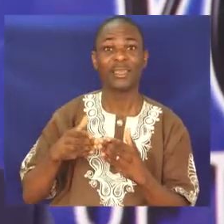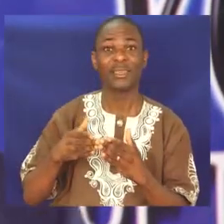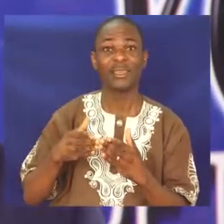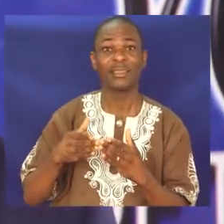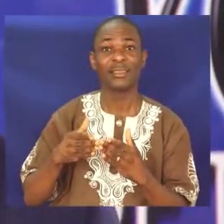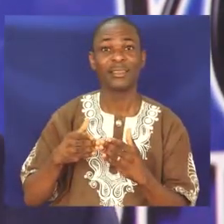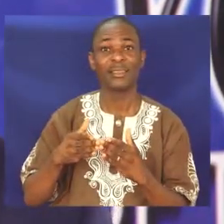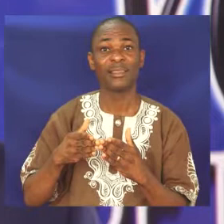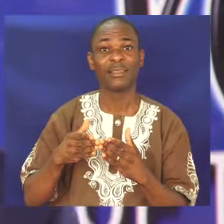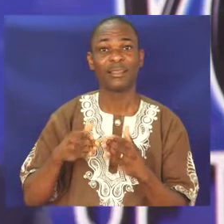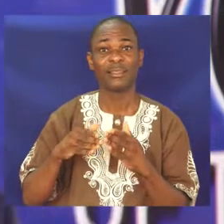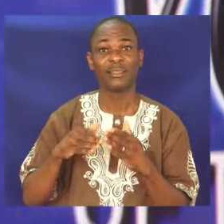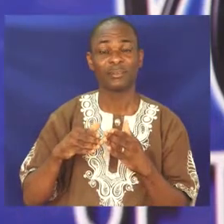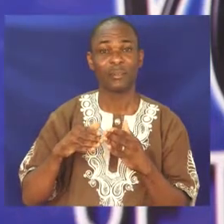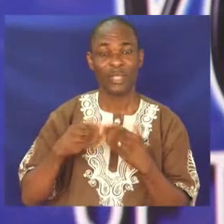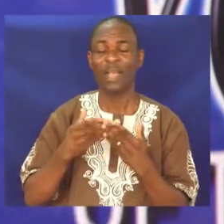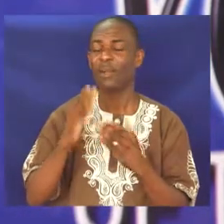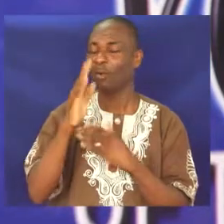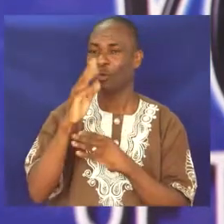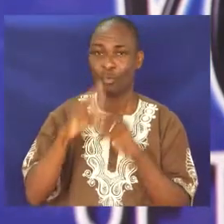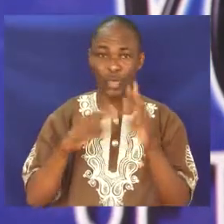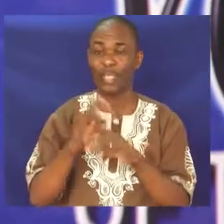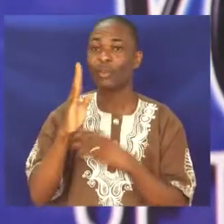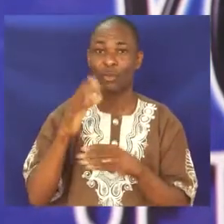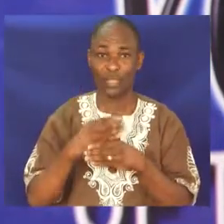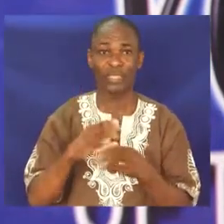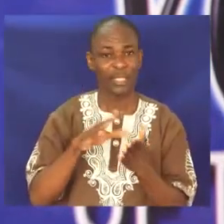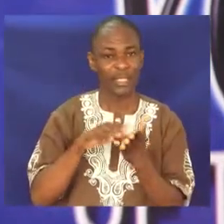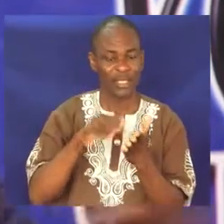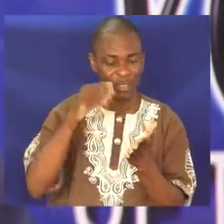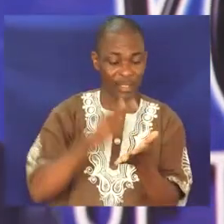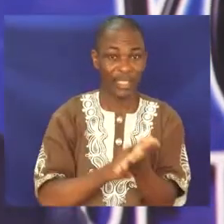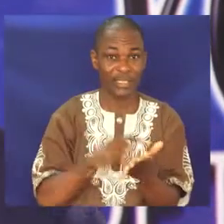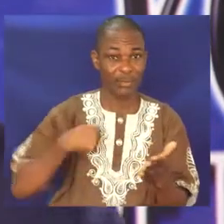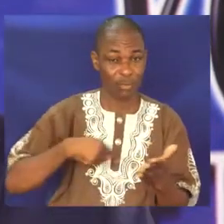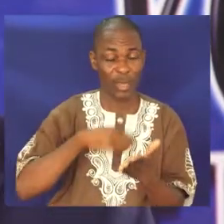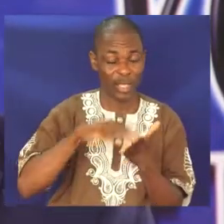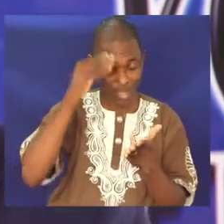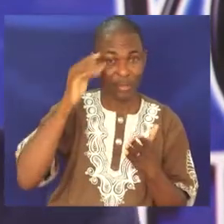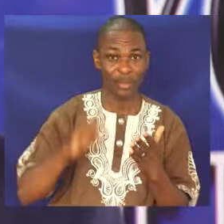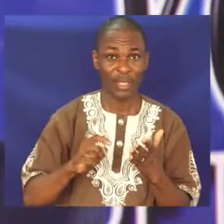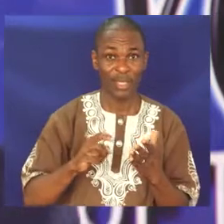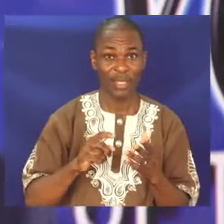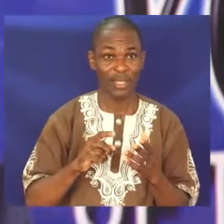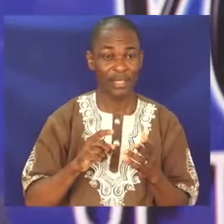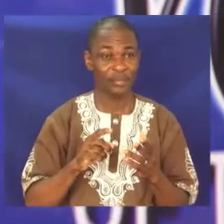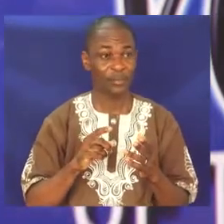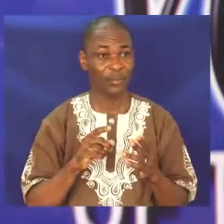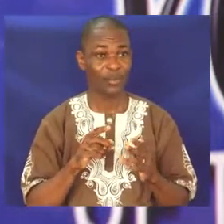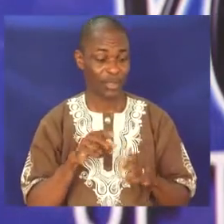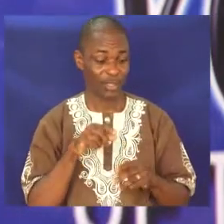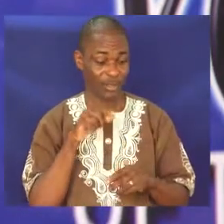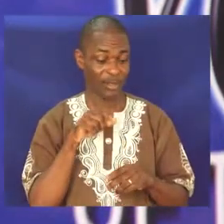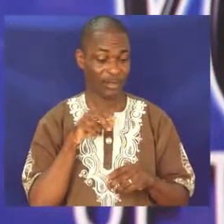dear. Na, and Penisa, or Quasia, and was say, or the Mayonco, no one name it.